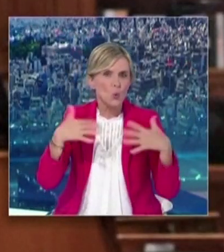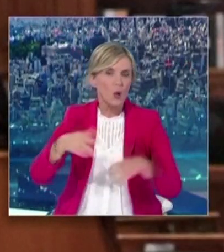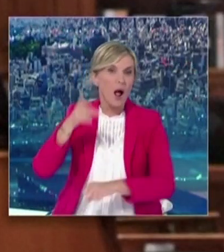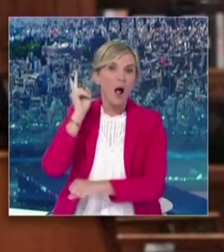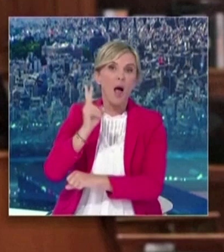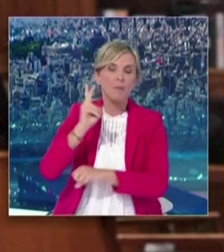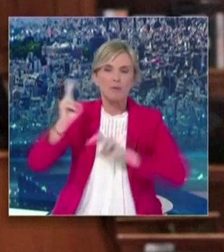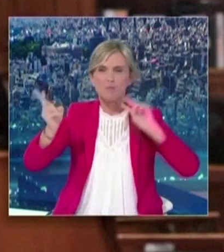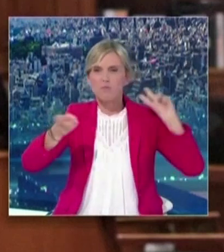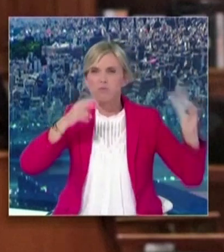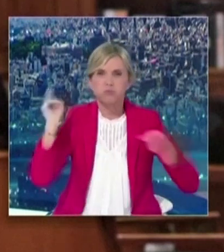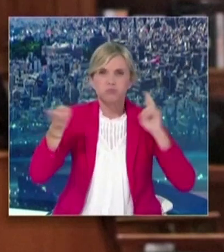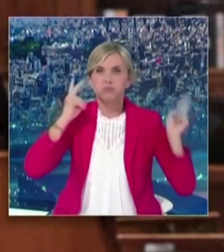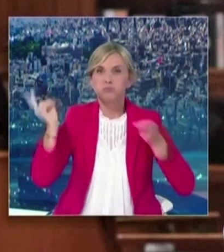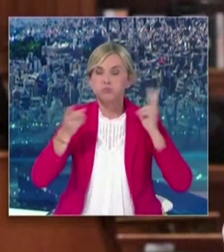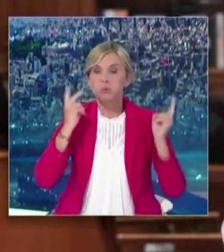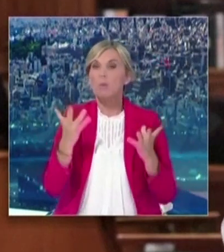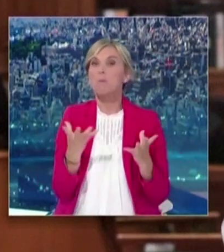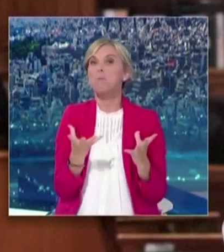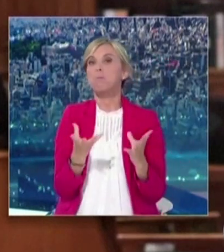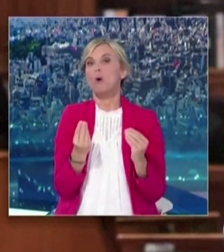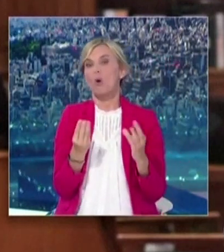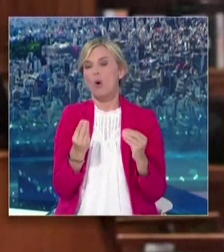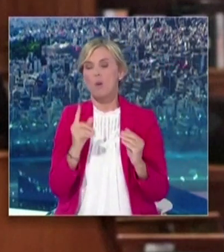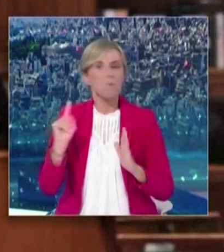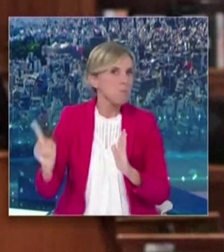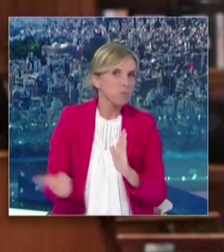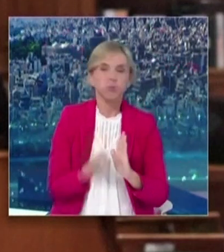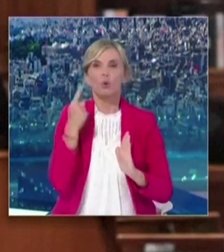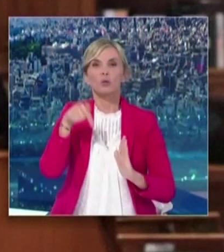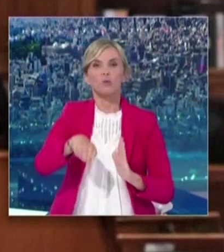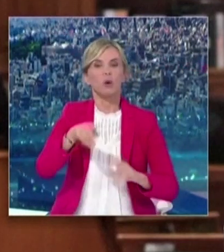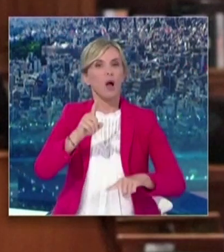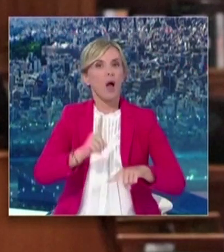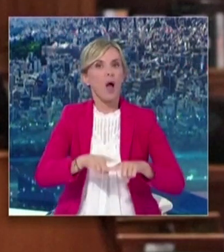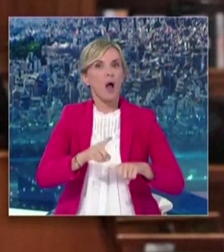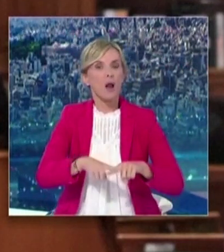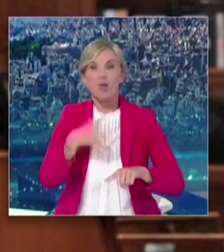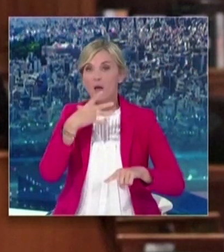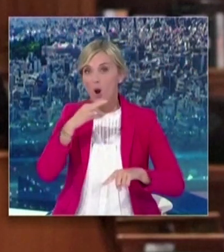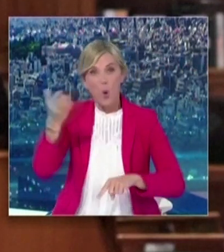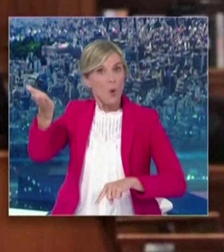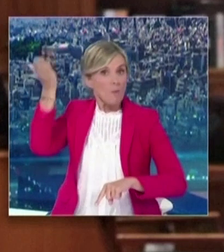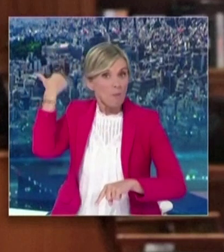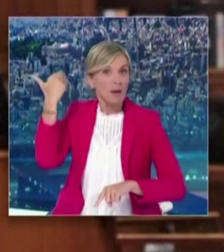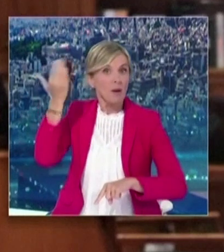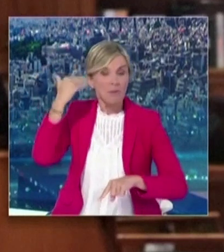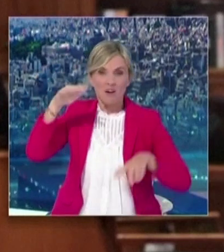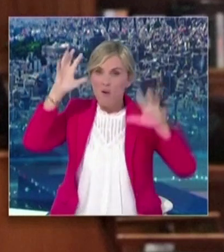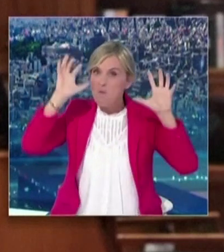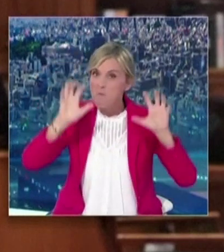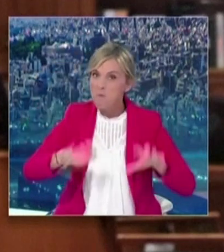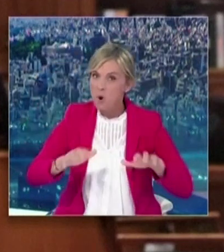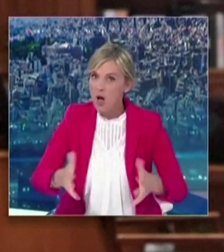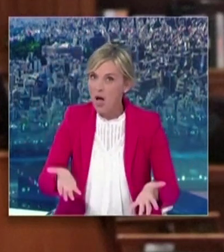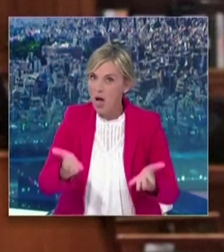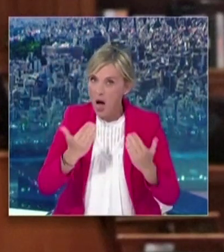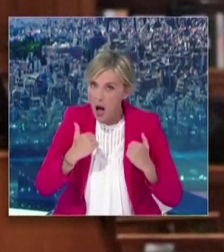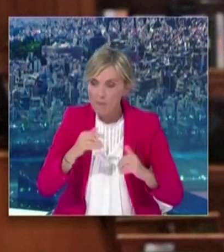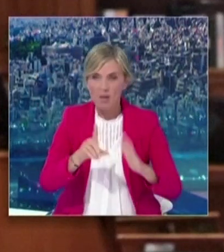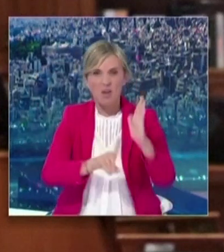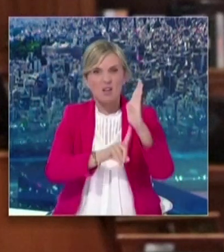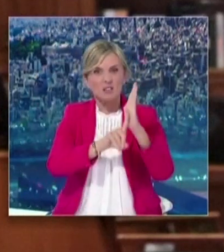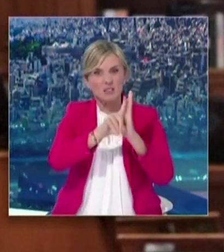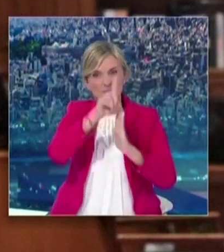asked. We are talking about unprecedented conditions following many days of heat waves which have transformed the